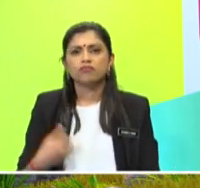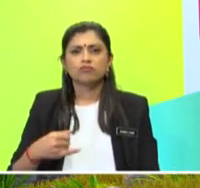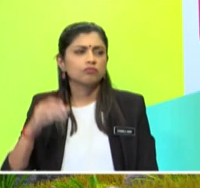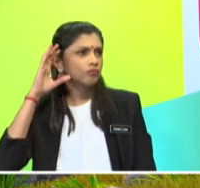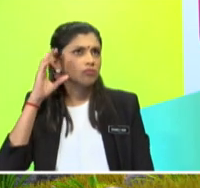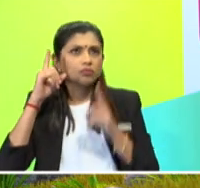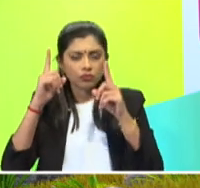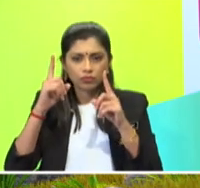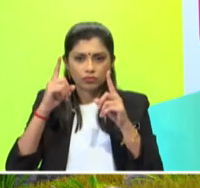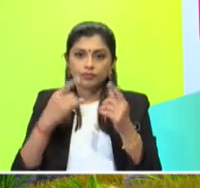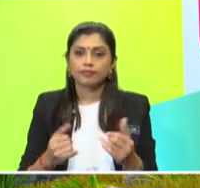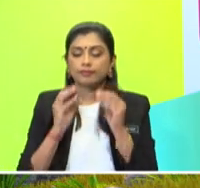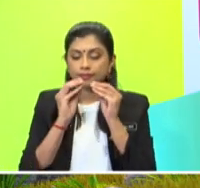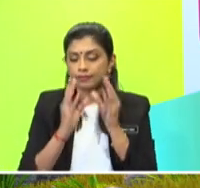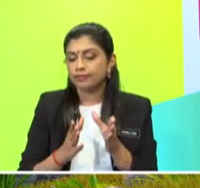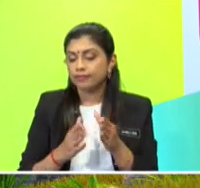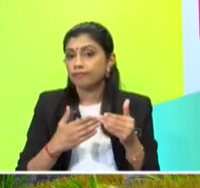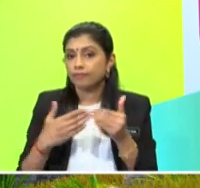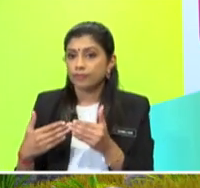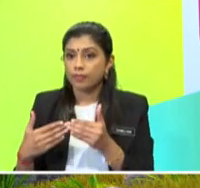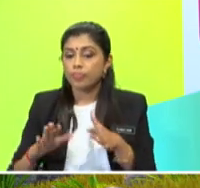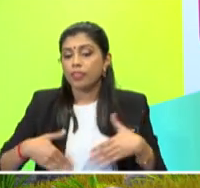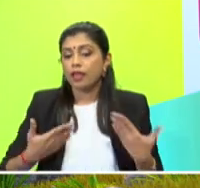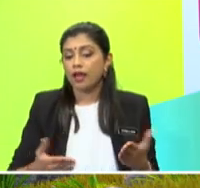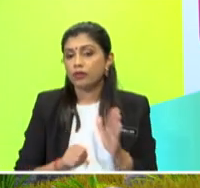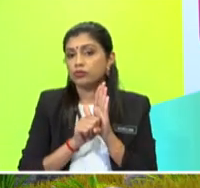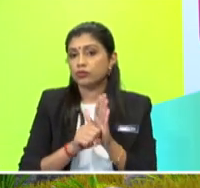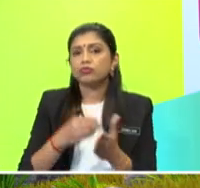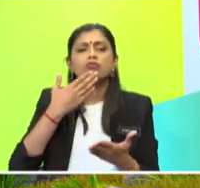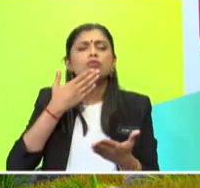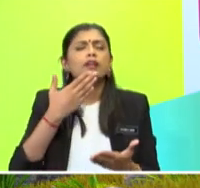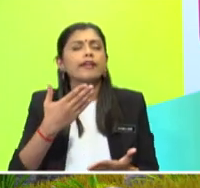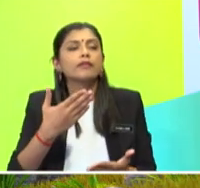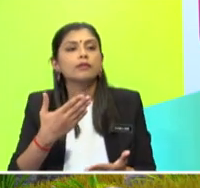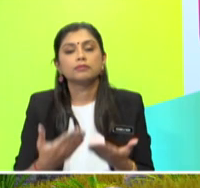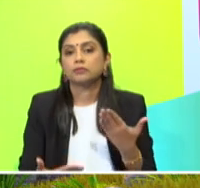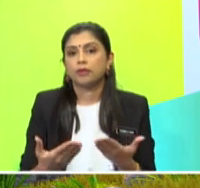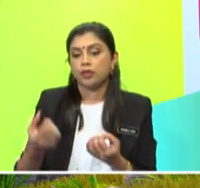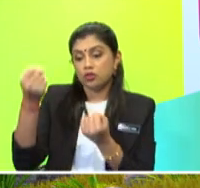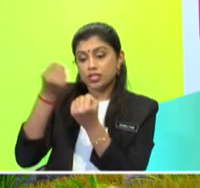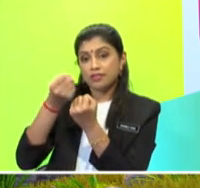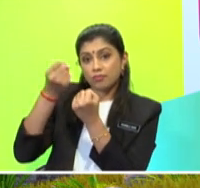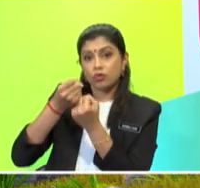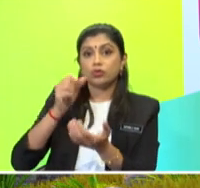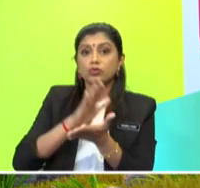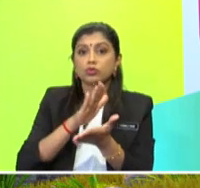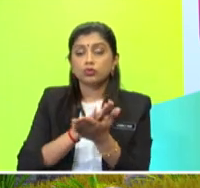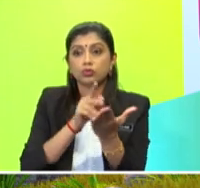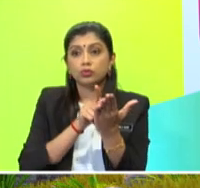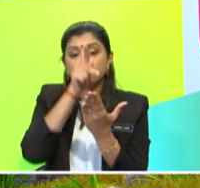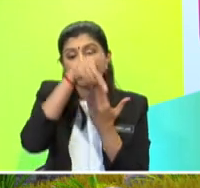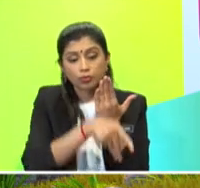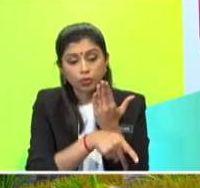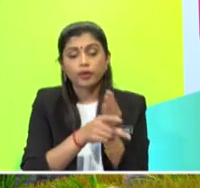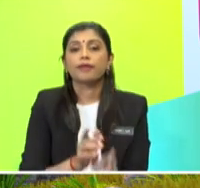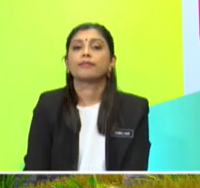do you show you're grateful? So maybe you can say support school program. Yeah. Oh, yeah, support